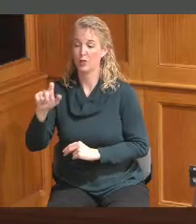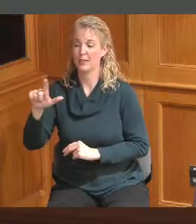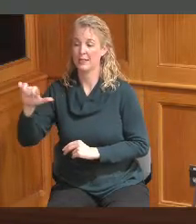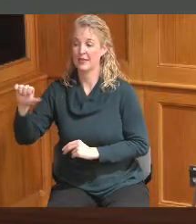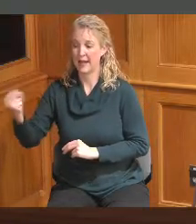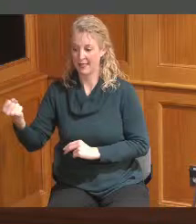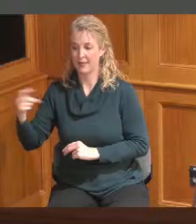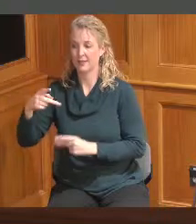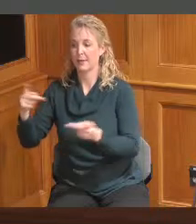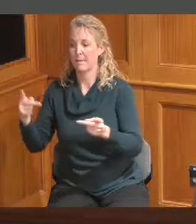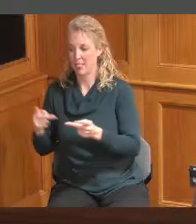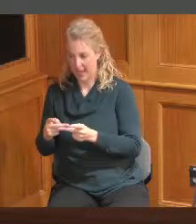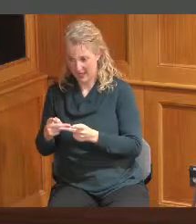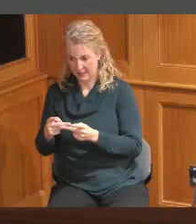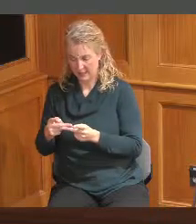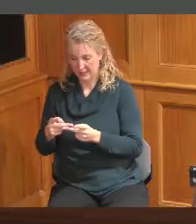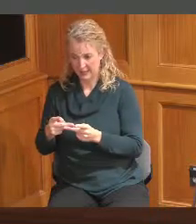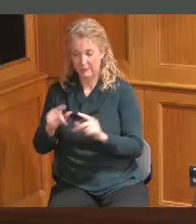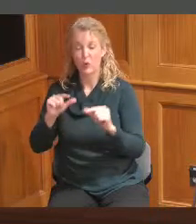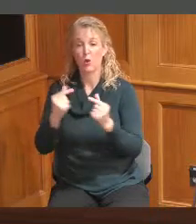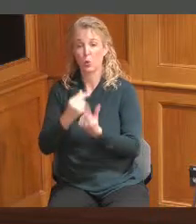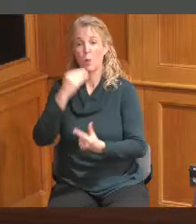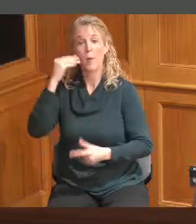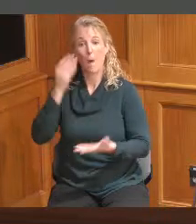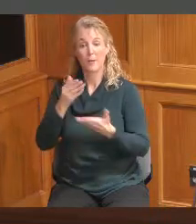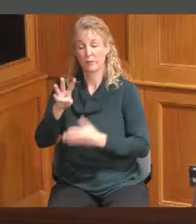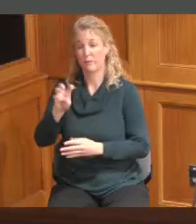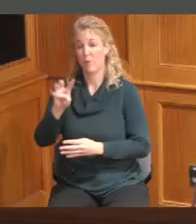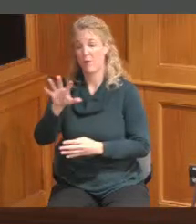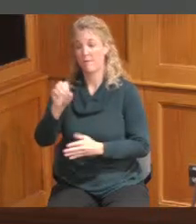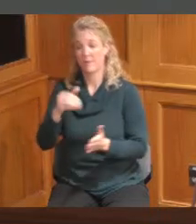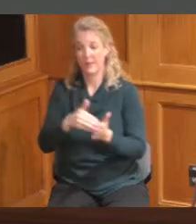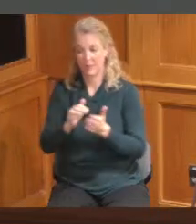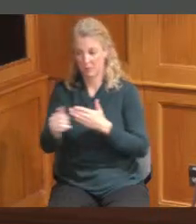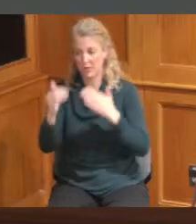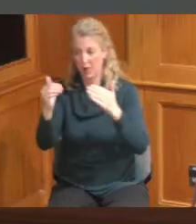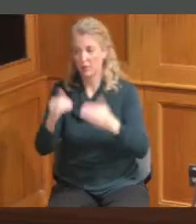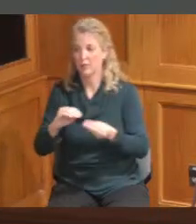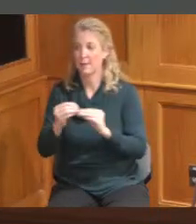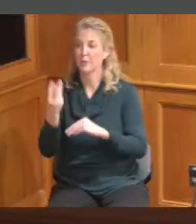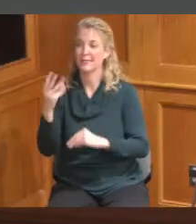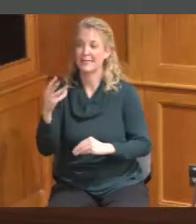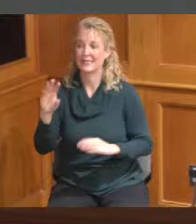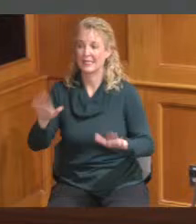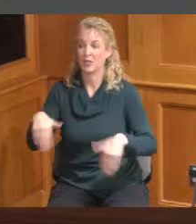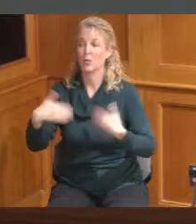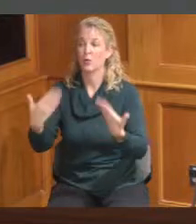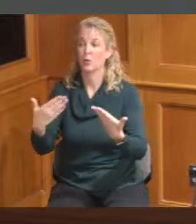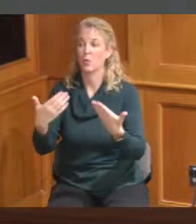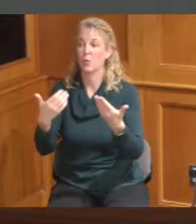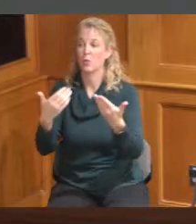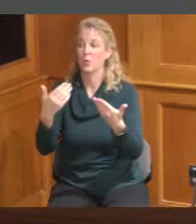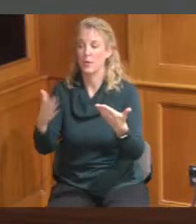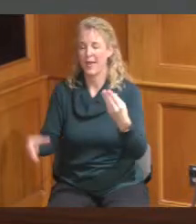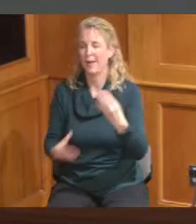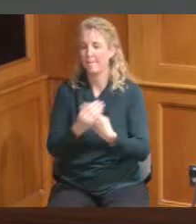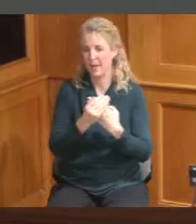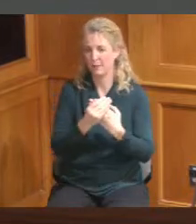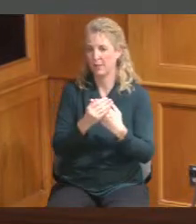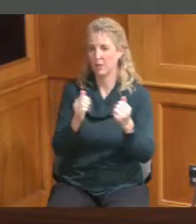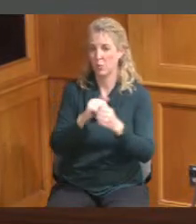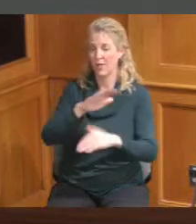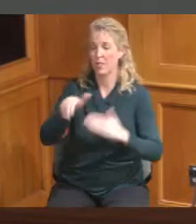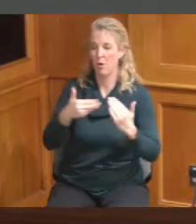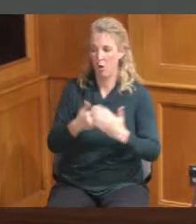Place for group home services, $450,000. Item 16 is a renewal and amendment